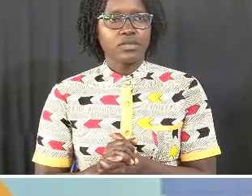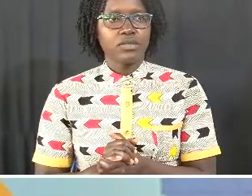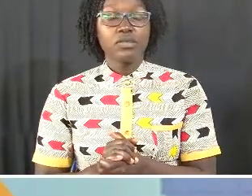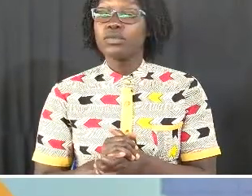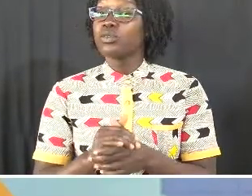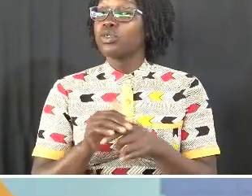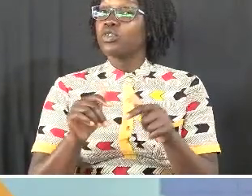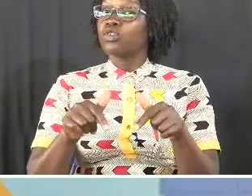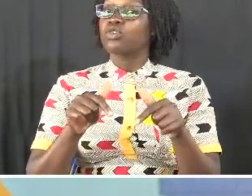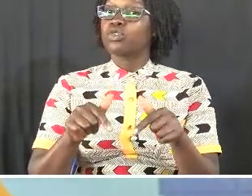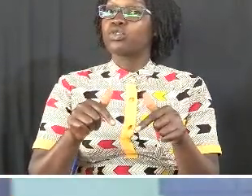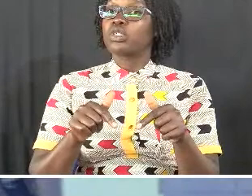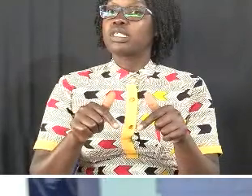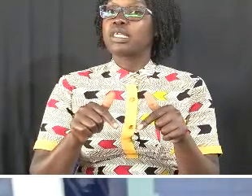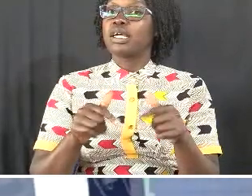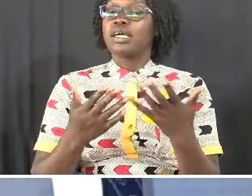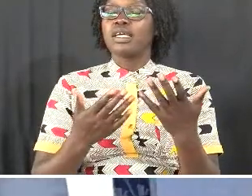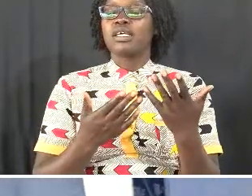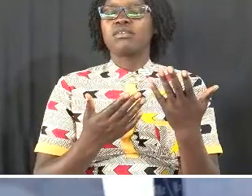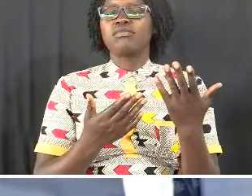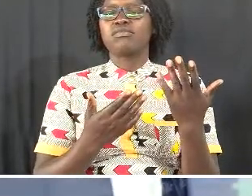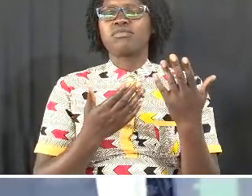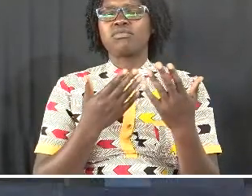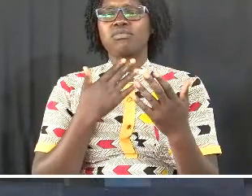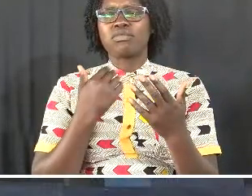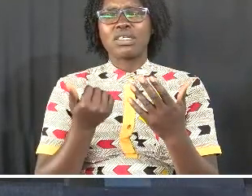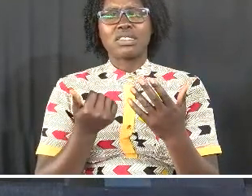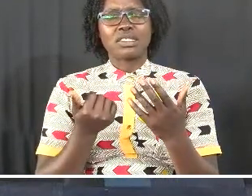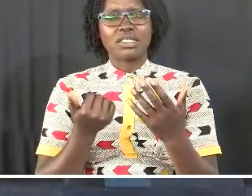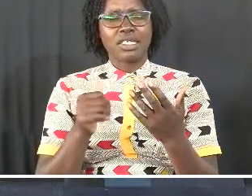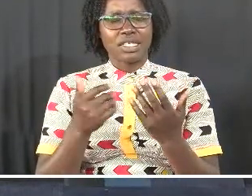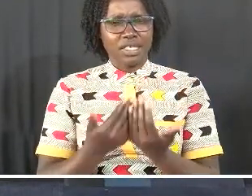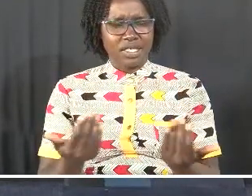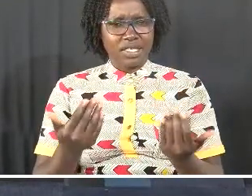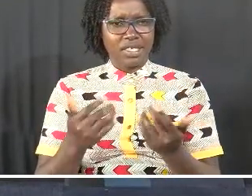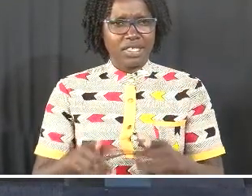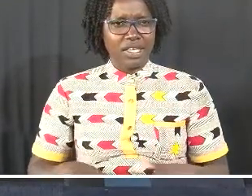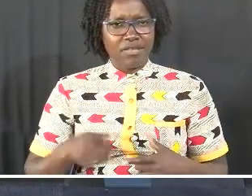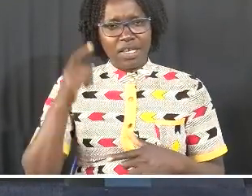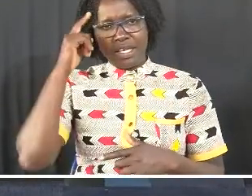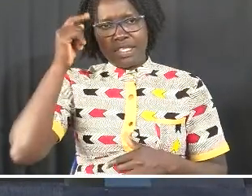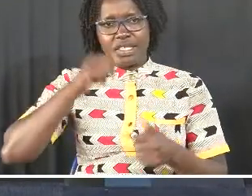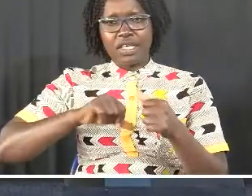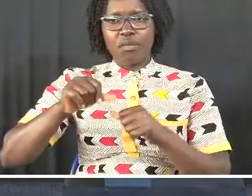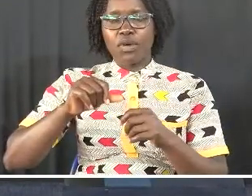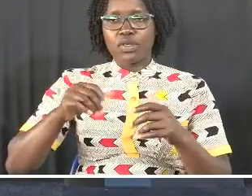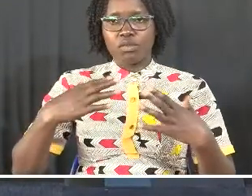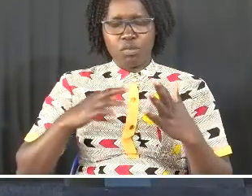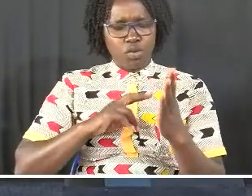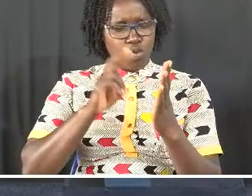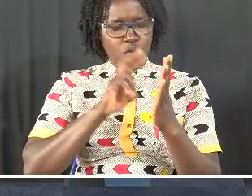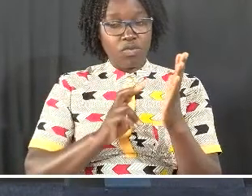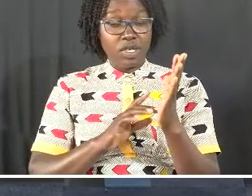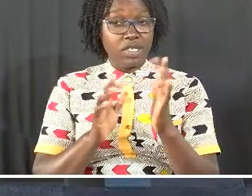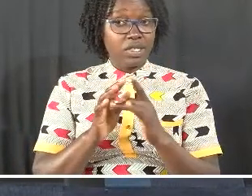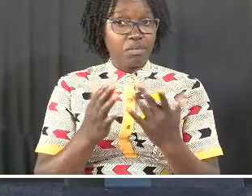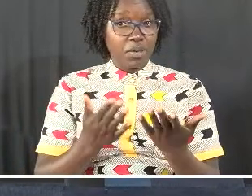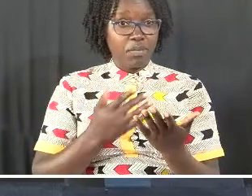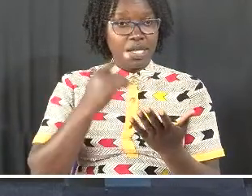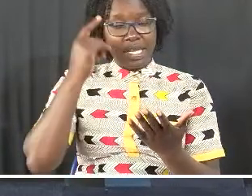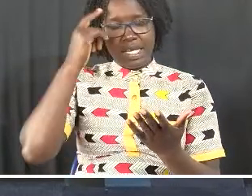Today it behoves any thinking mind to think about people who have read the Bible thinking